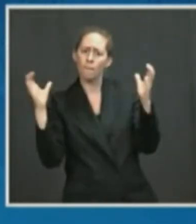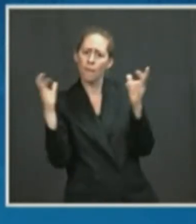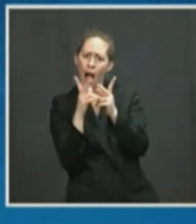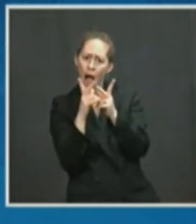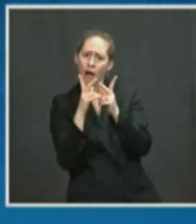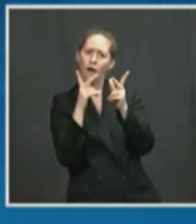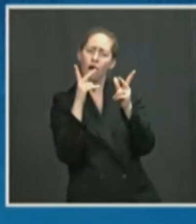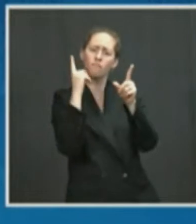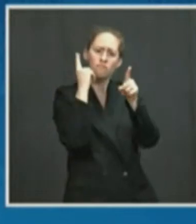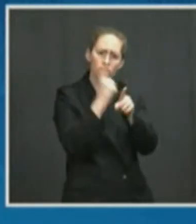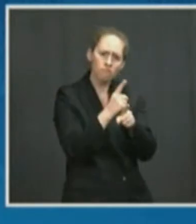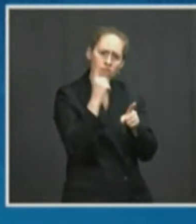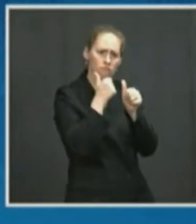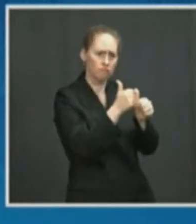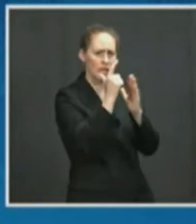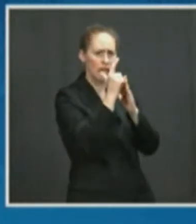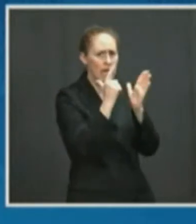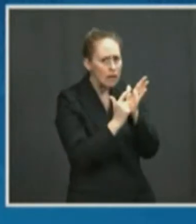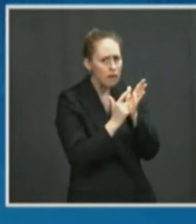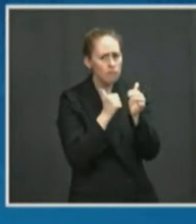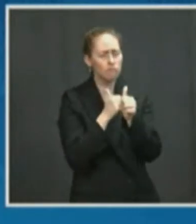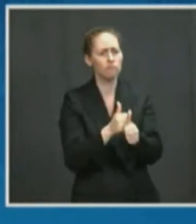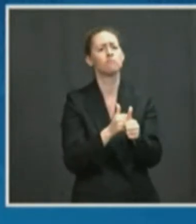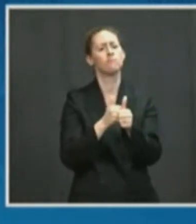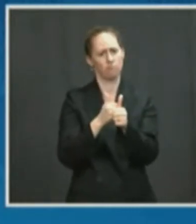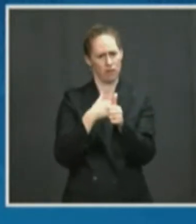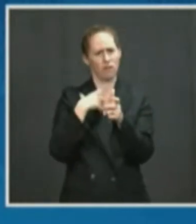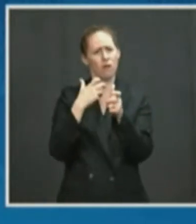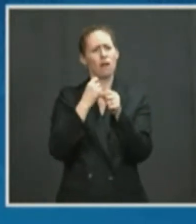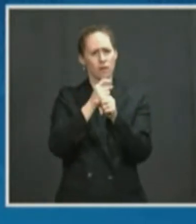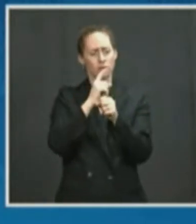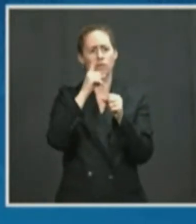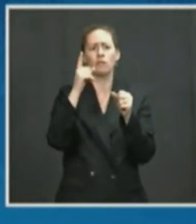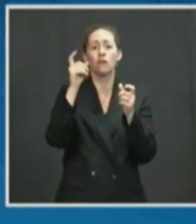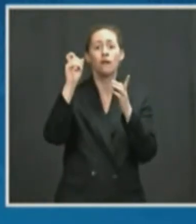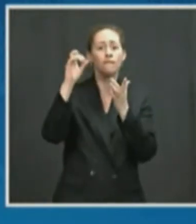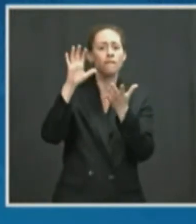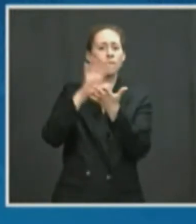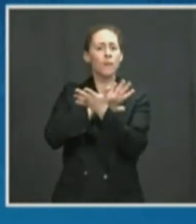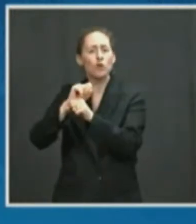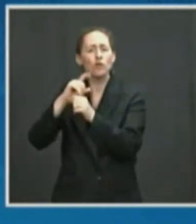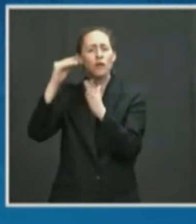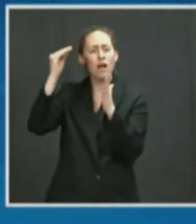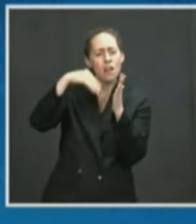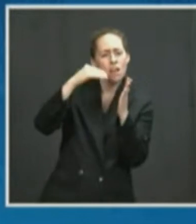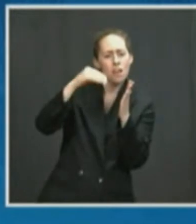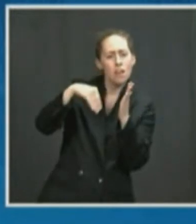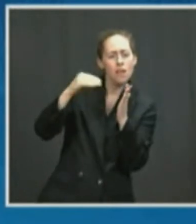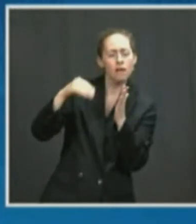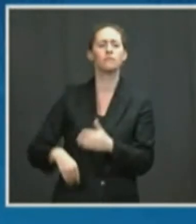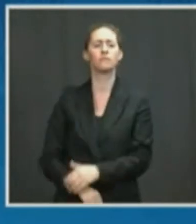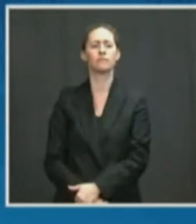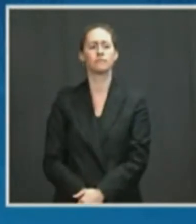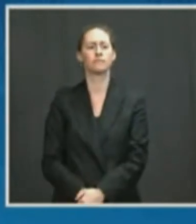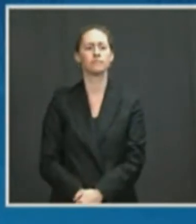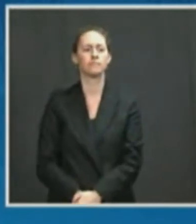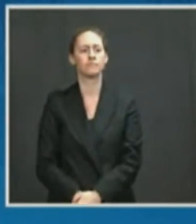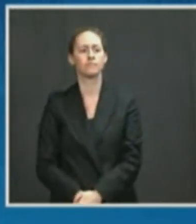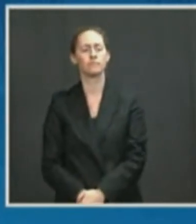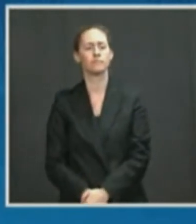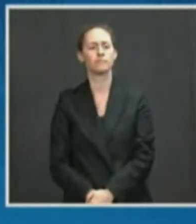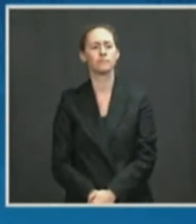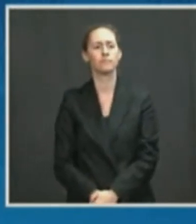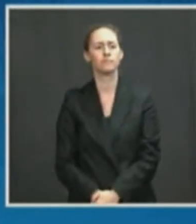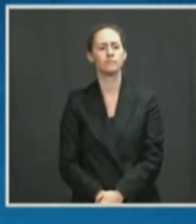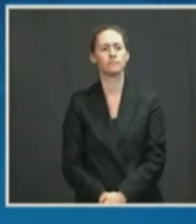so by filling out the paperwork in the consulate and in the United States Embassy. That